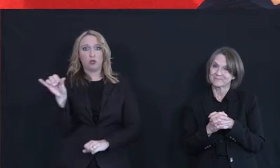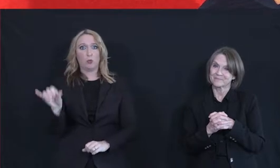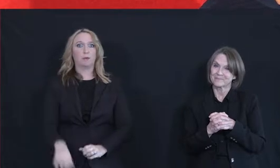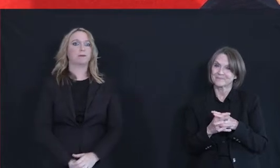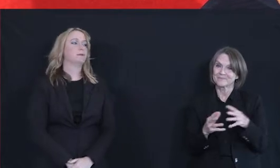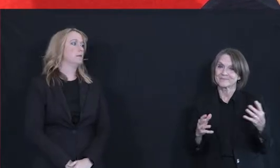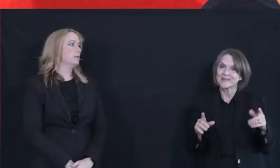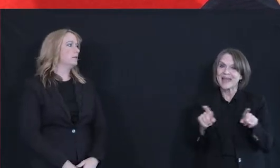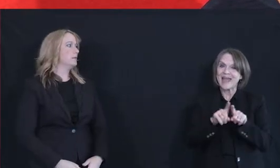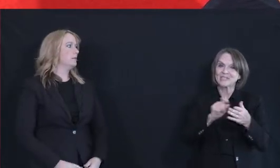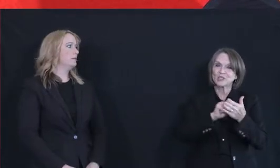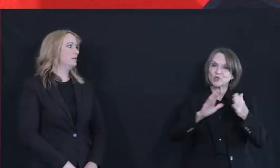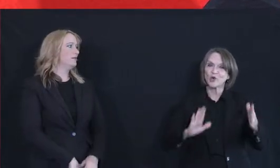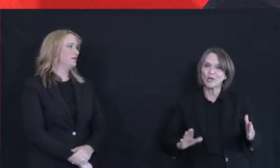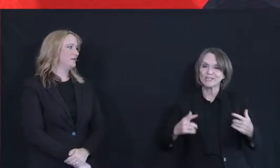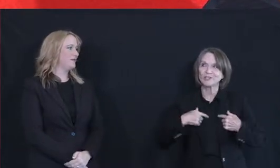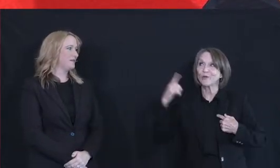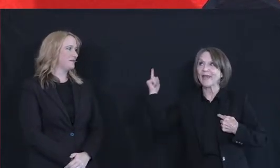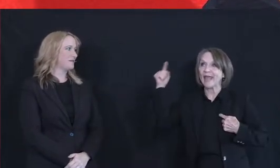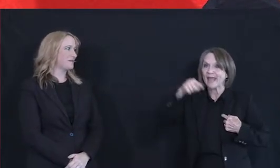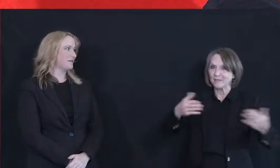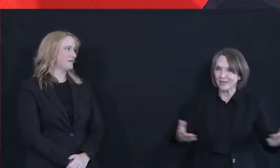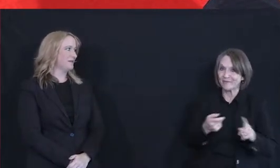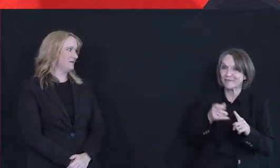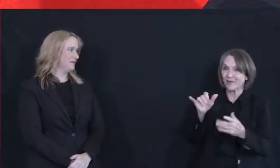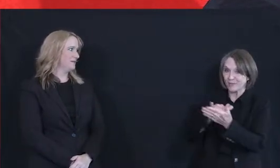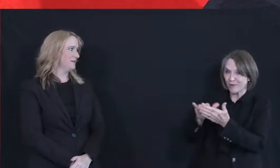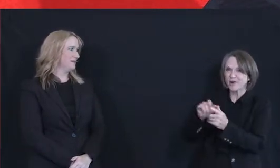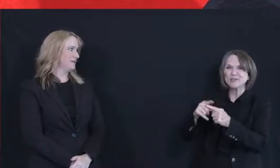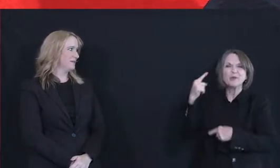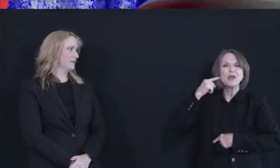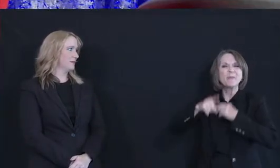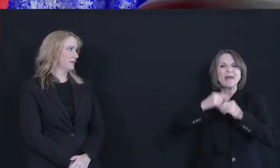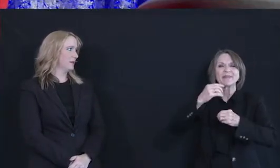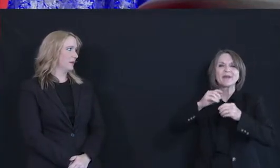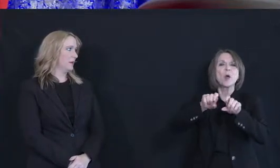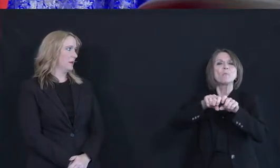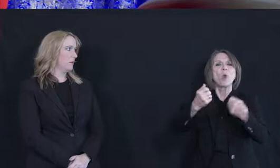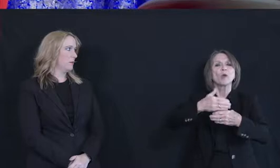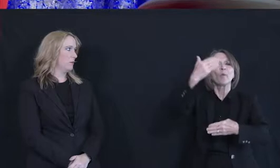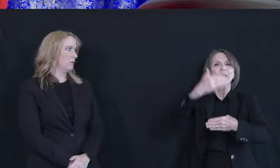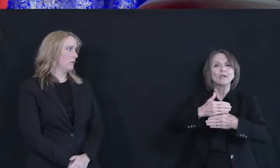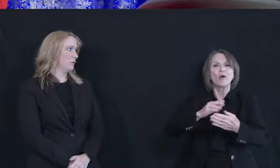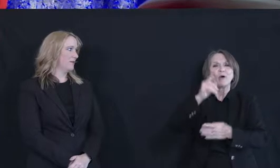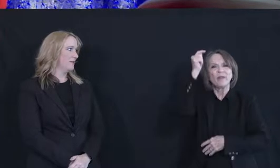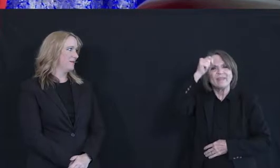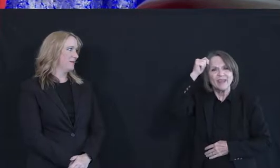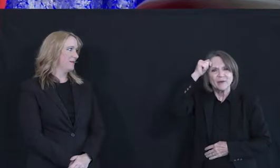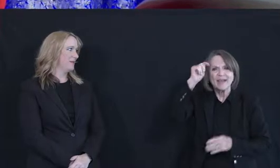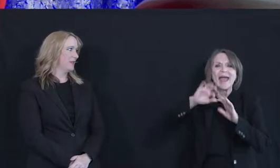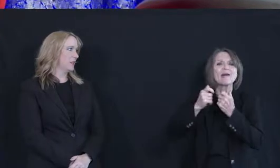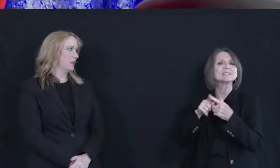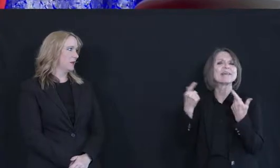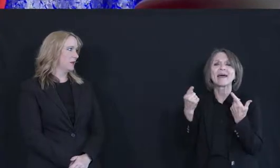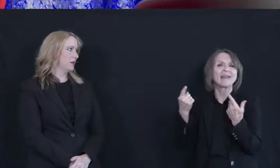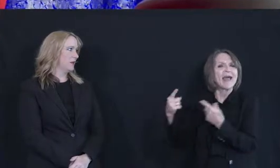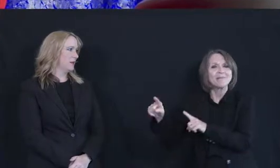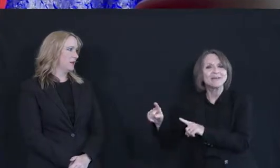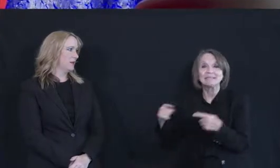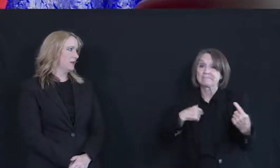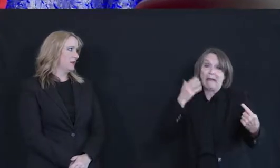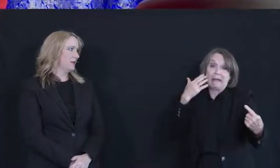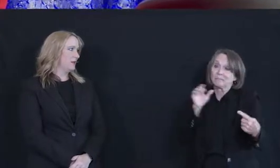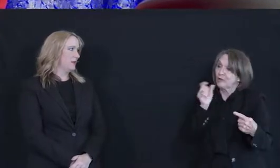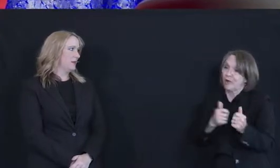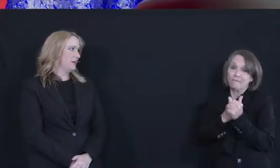as the journalists who came from New York to hear the broken windows Theory how's it going they're not falling or not right now but I mean this